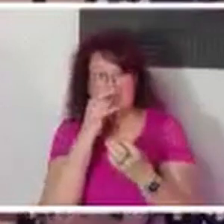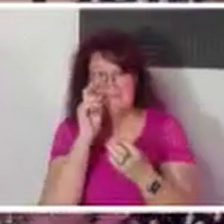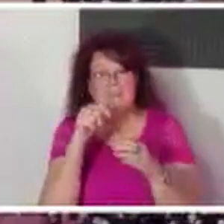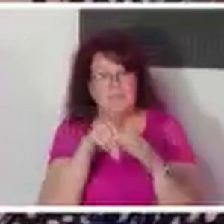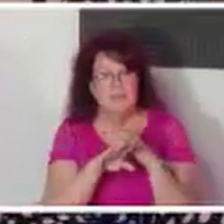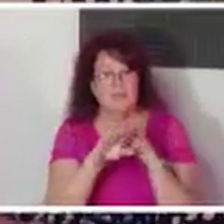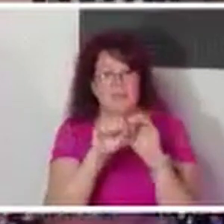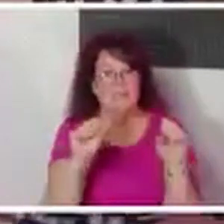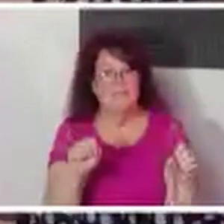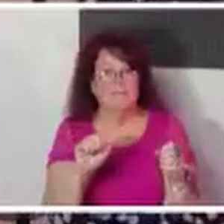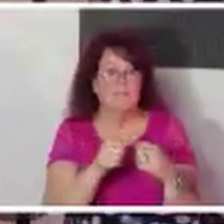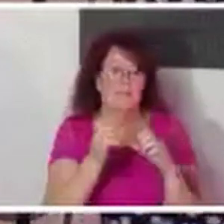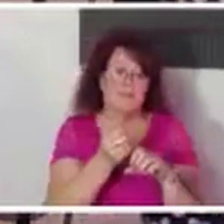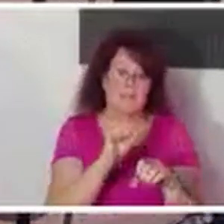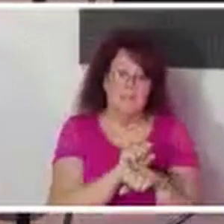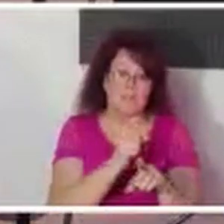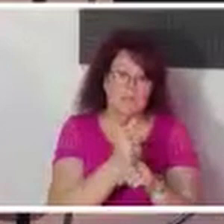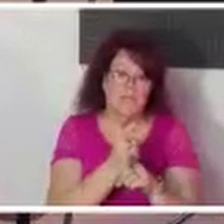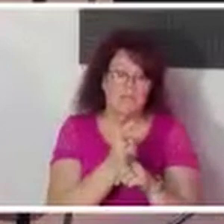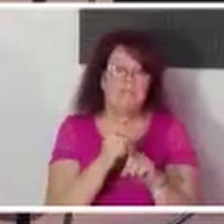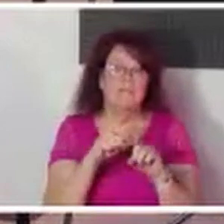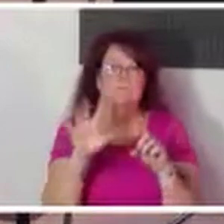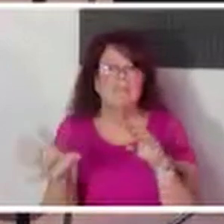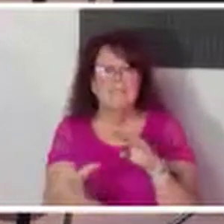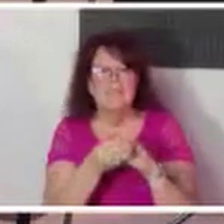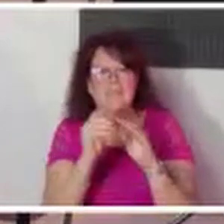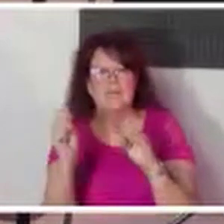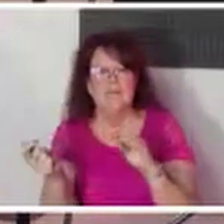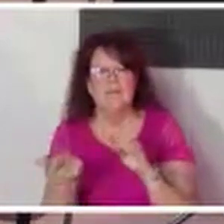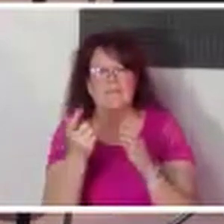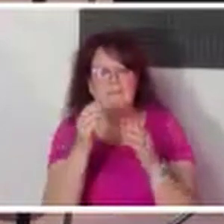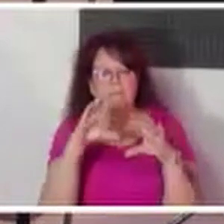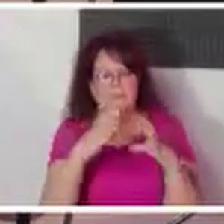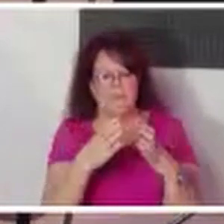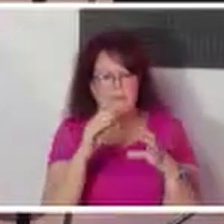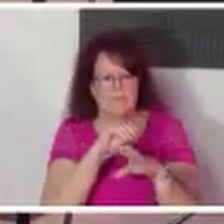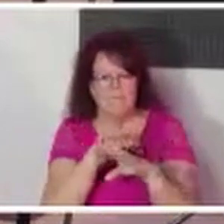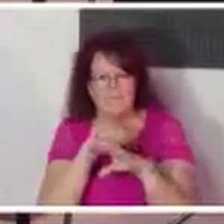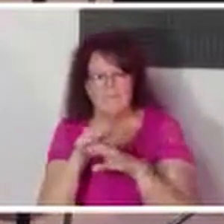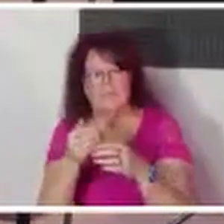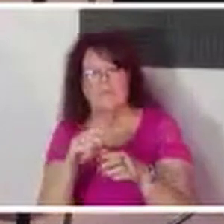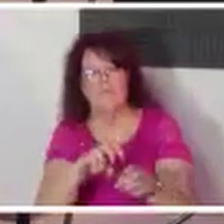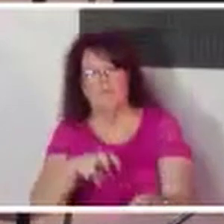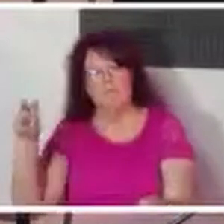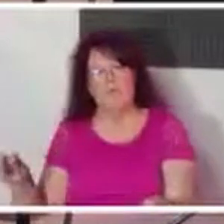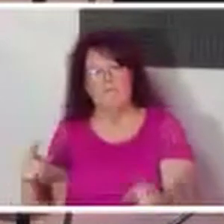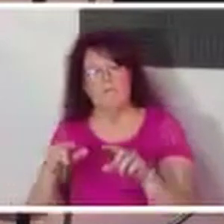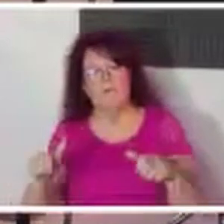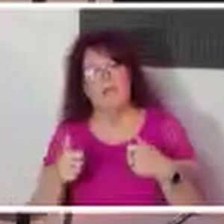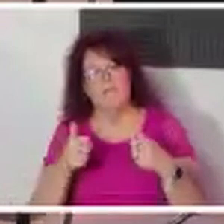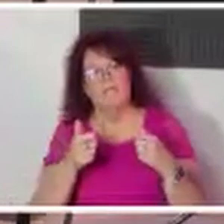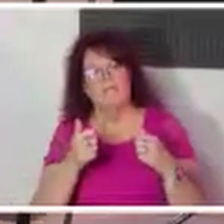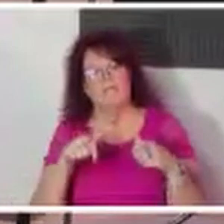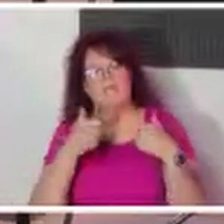which is what got me into this work, right? But additionally, all of the side effects of just being removed from your life and having your life disrupted by